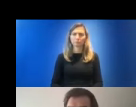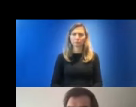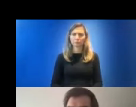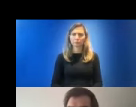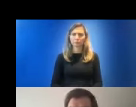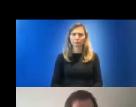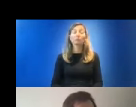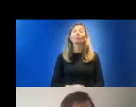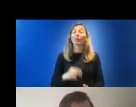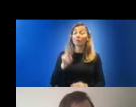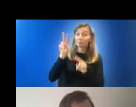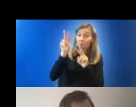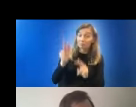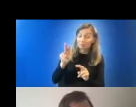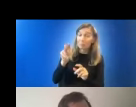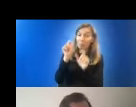names that